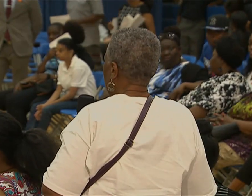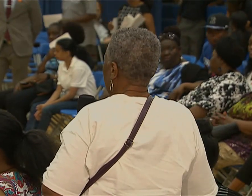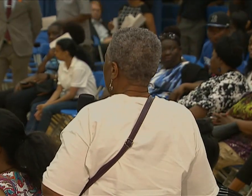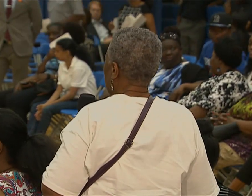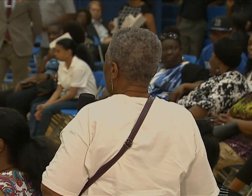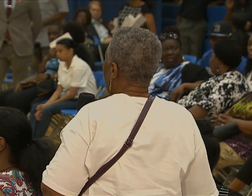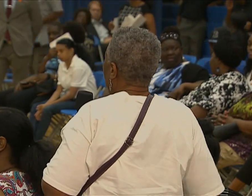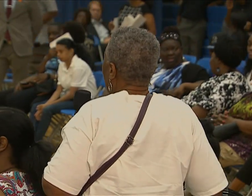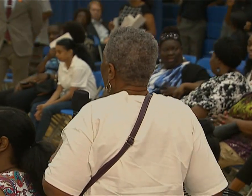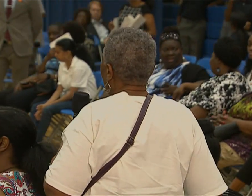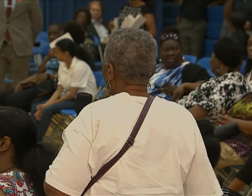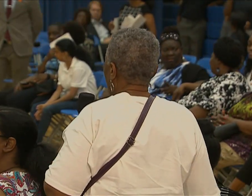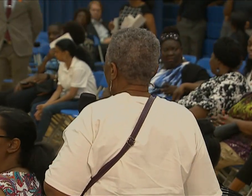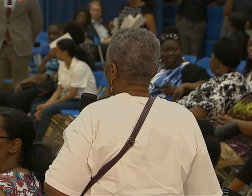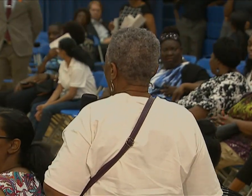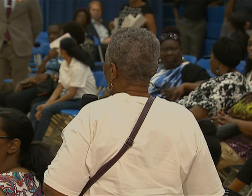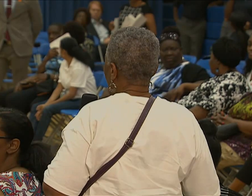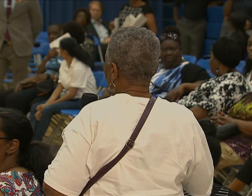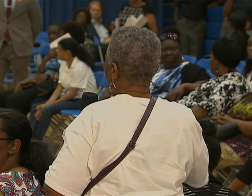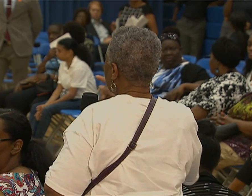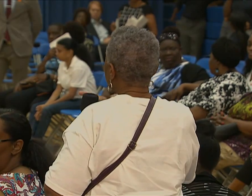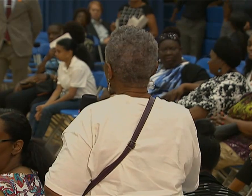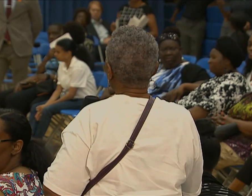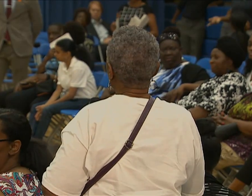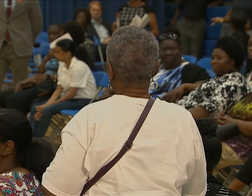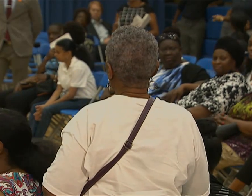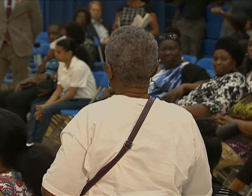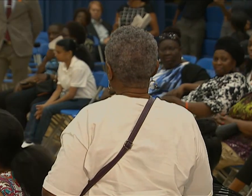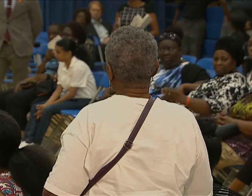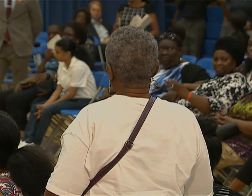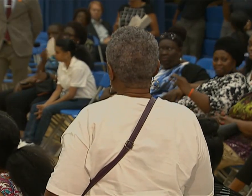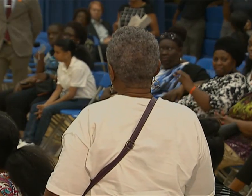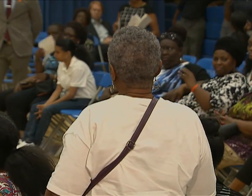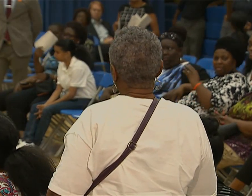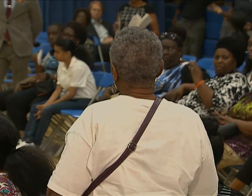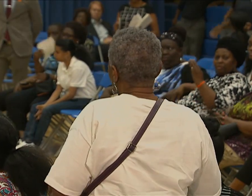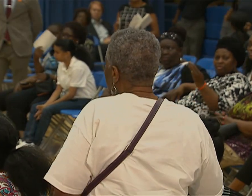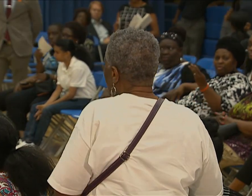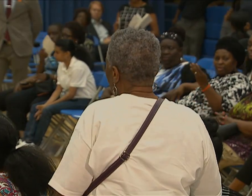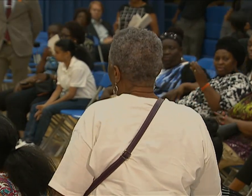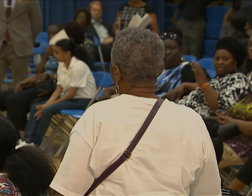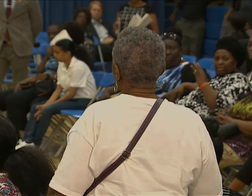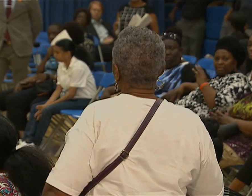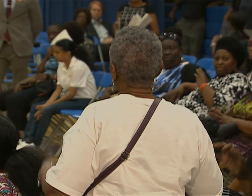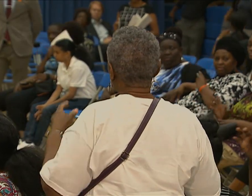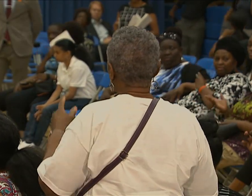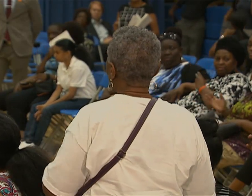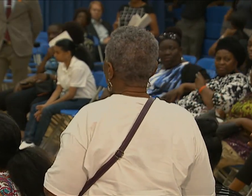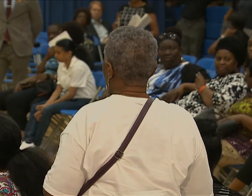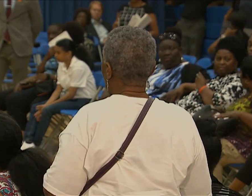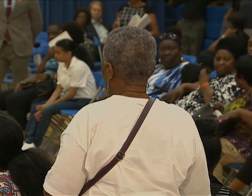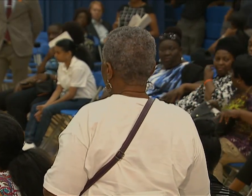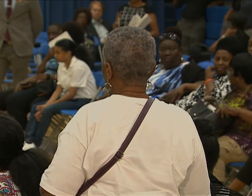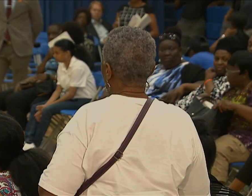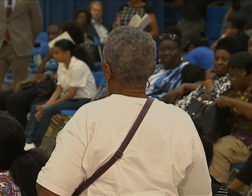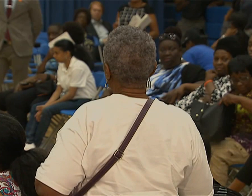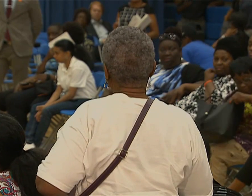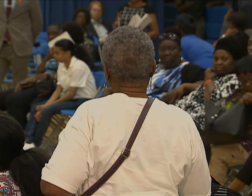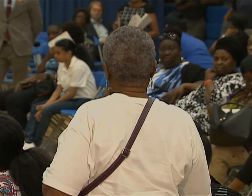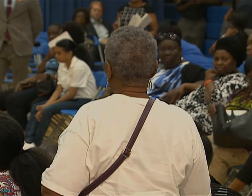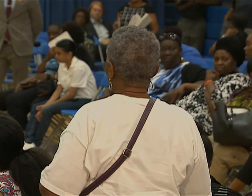gun, kill him. So my prayers, but we want to see if we can get a question also, so we can. My question